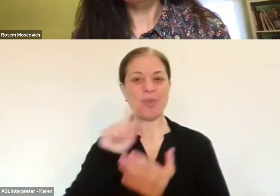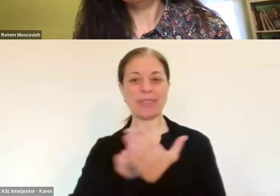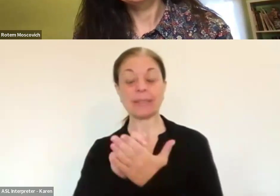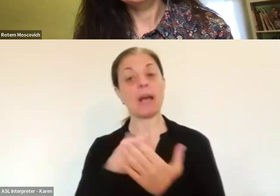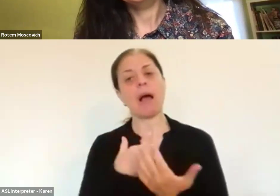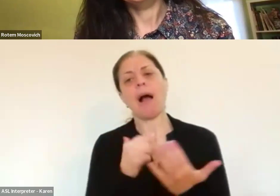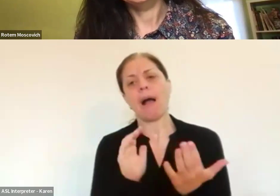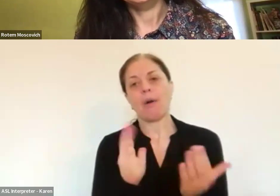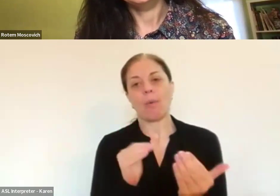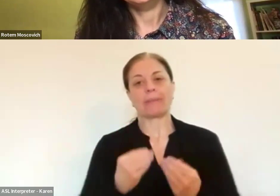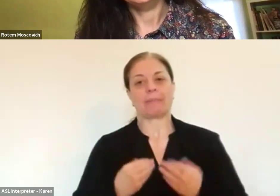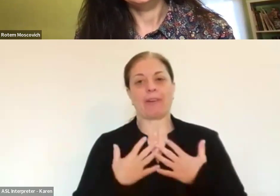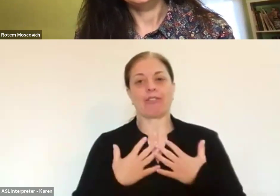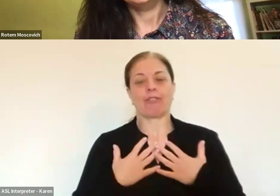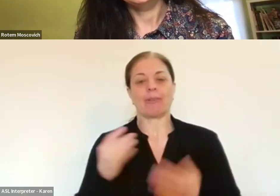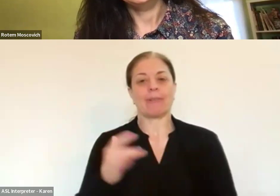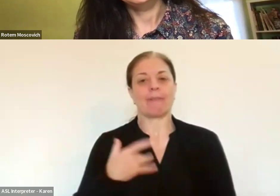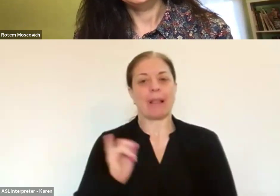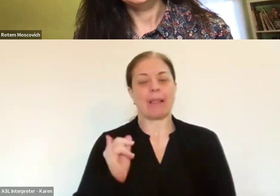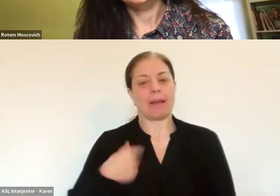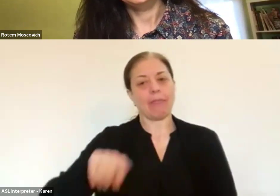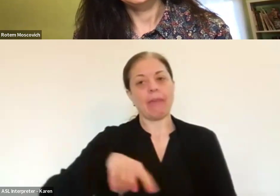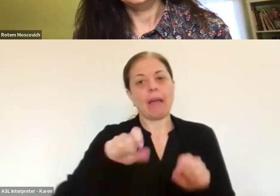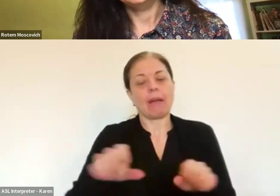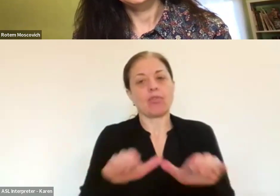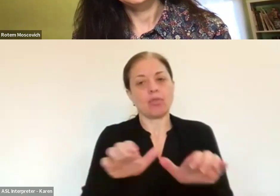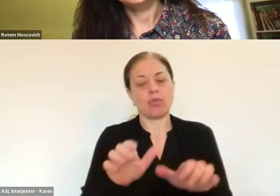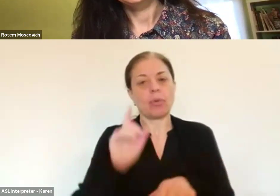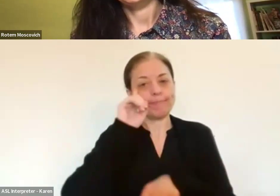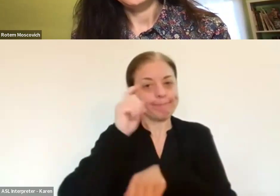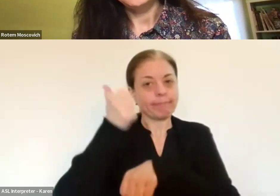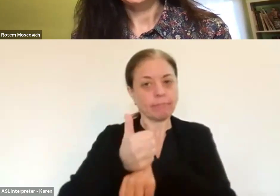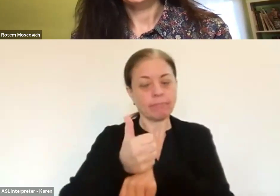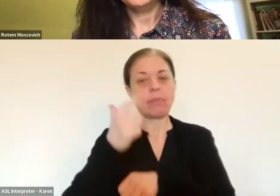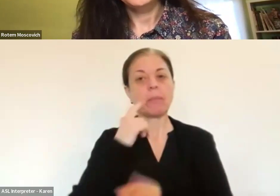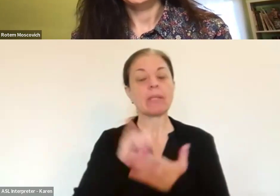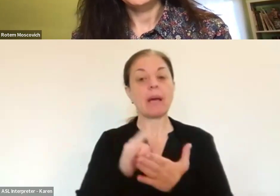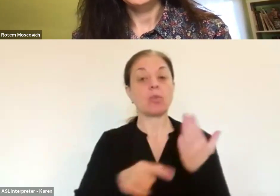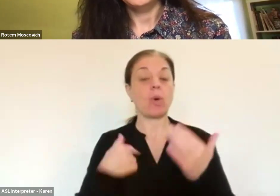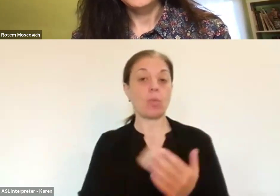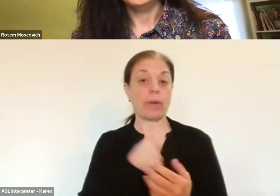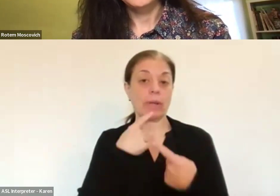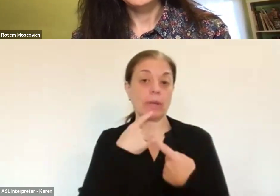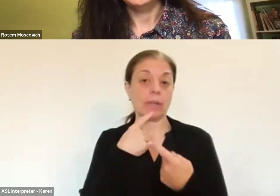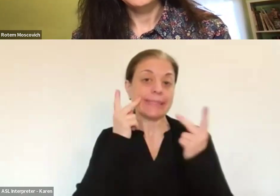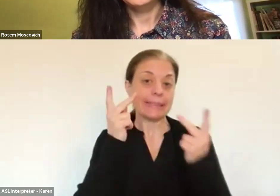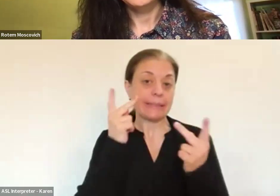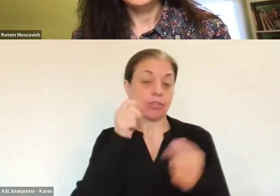they're inspired and feel like they can do what they set their minds to, since that's what we see these girls really